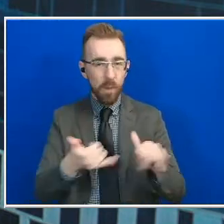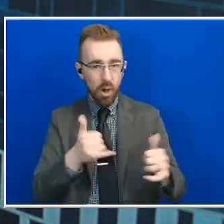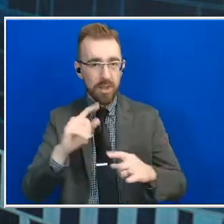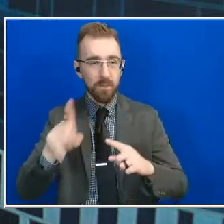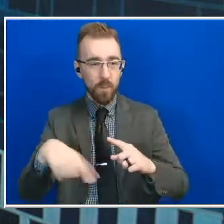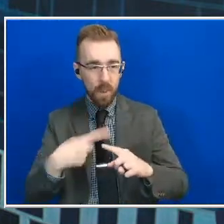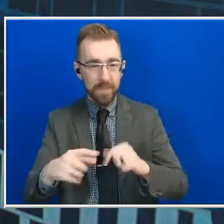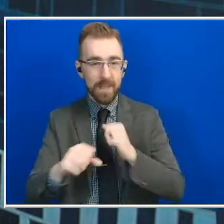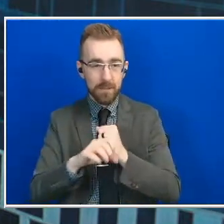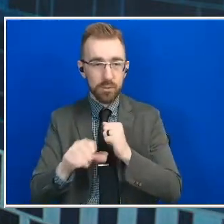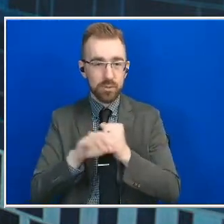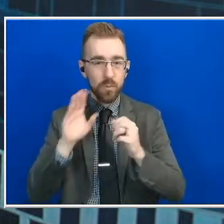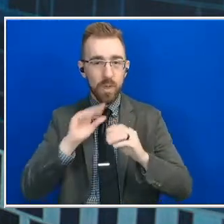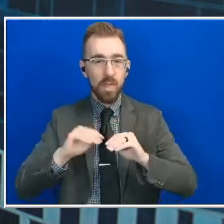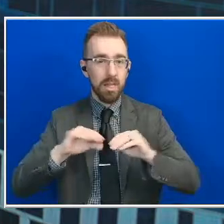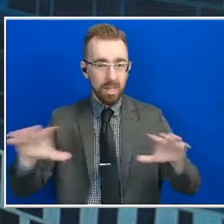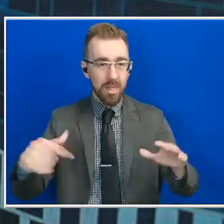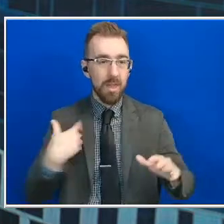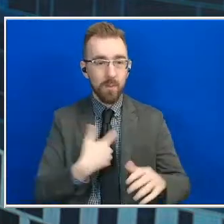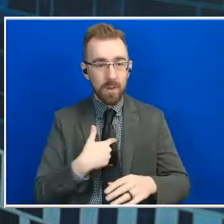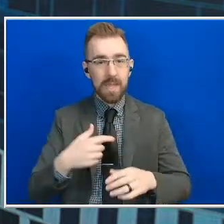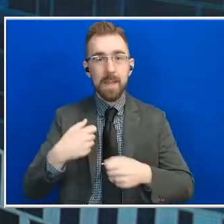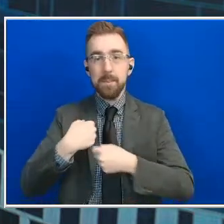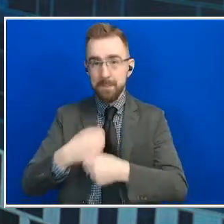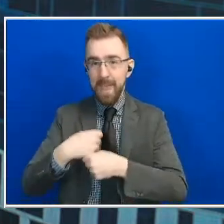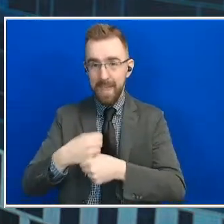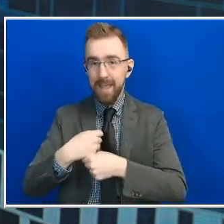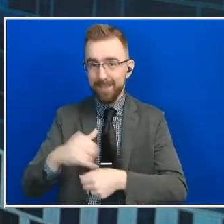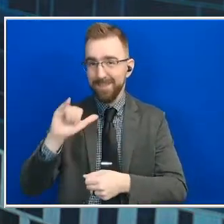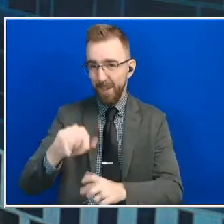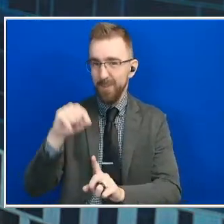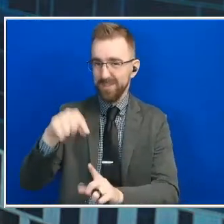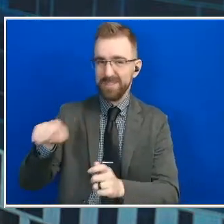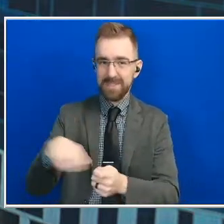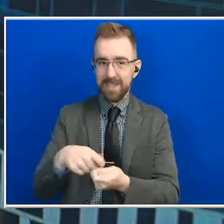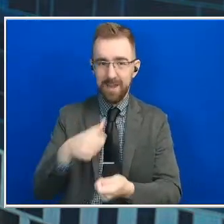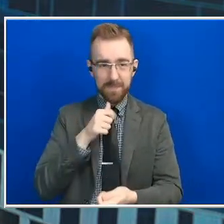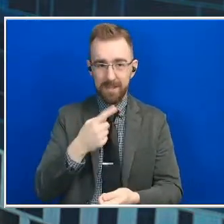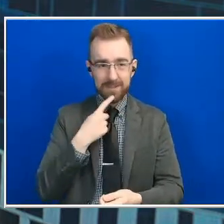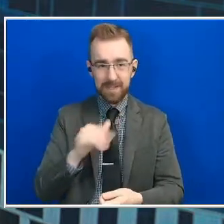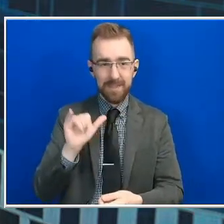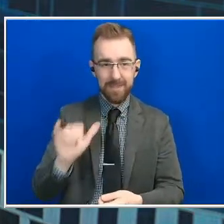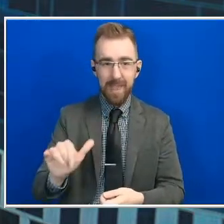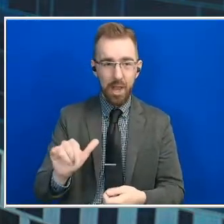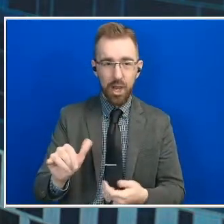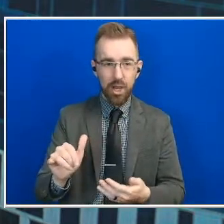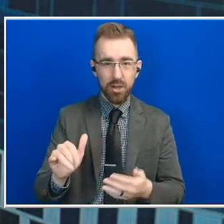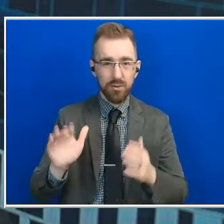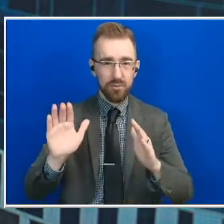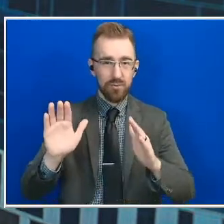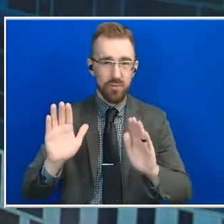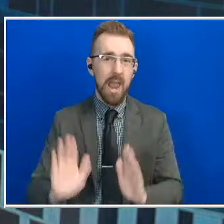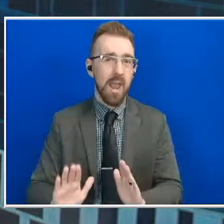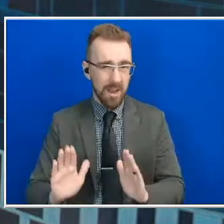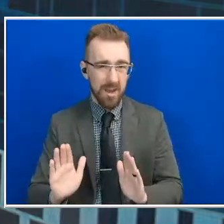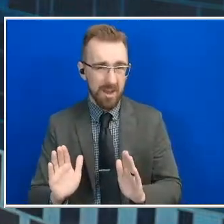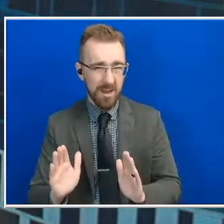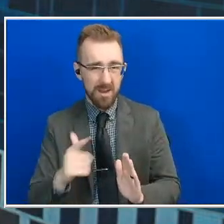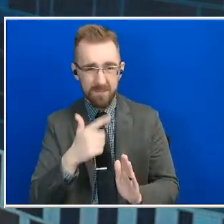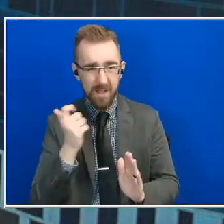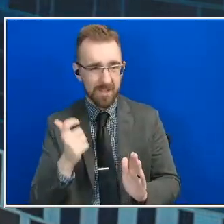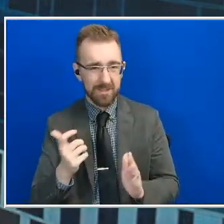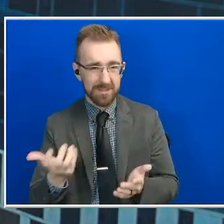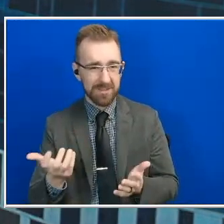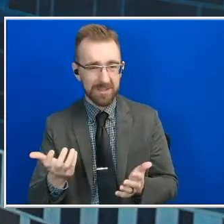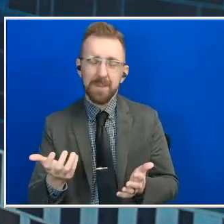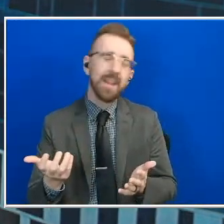live, and we made those, and I'm not going to say that they're great, because There's other better